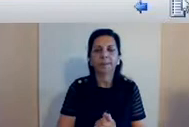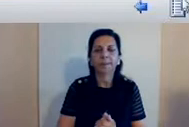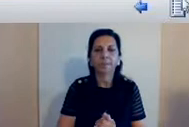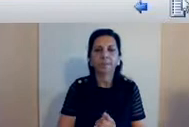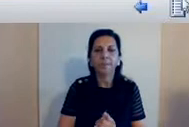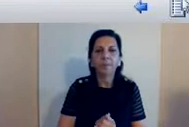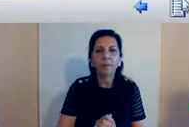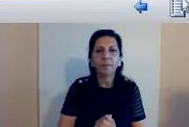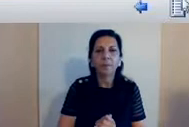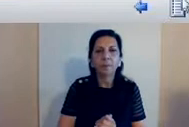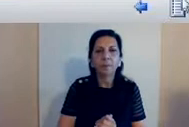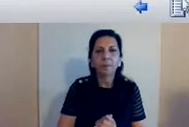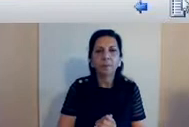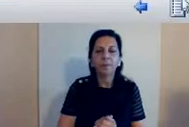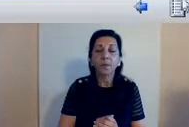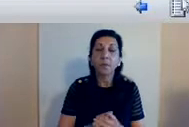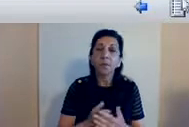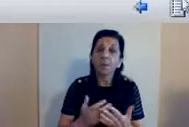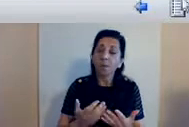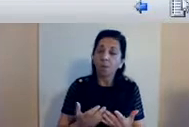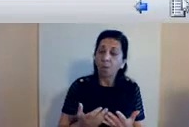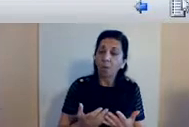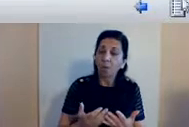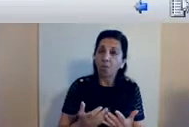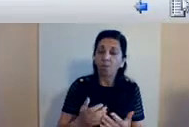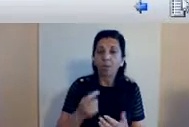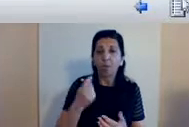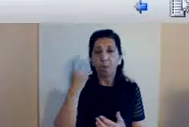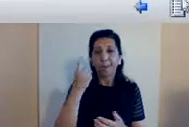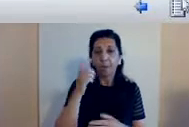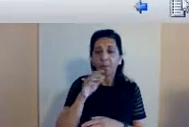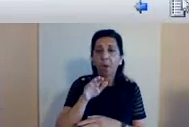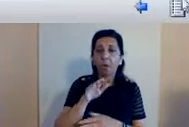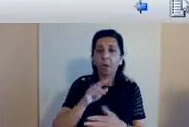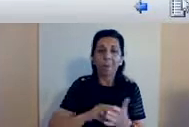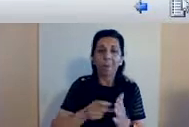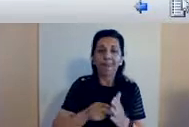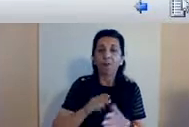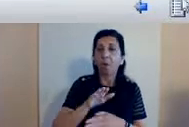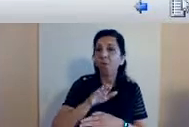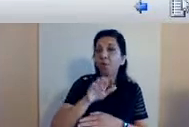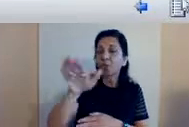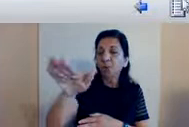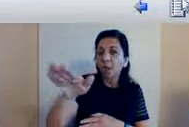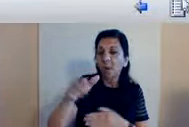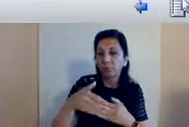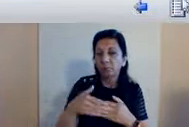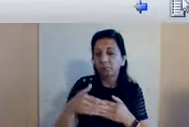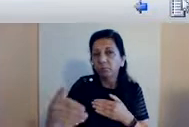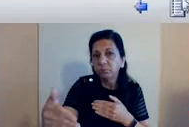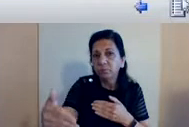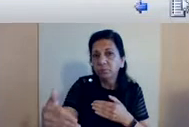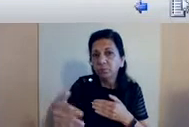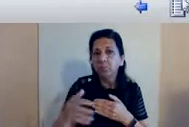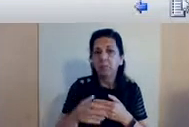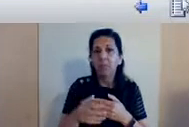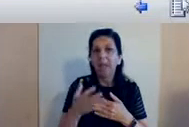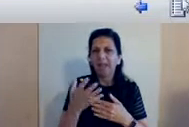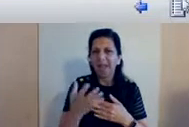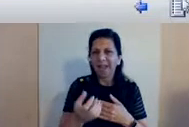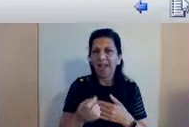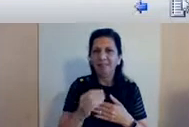when you're thinking about longer term planning, because there's lots for us to consider, you've got to ask yourself questions, and I've just got some of the key questions